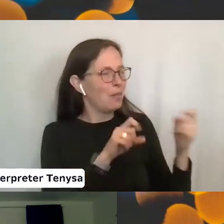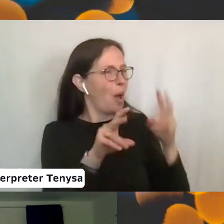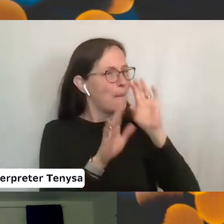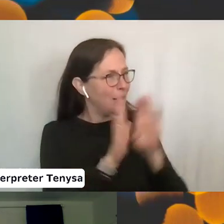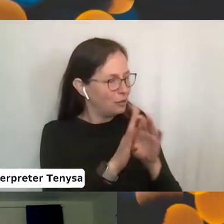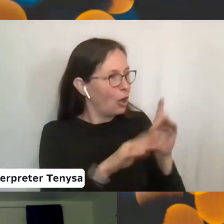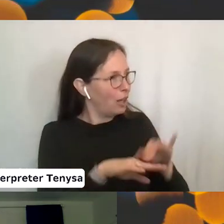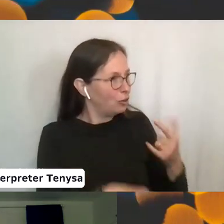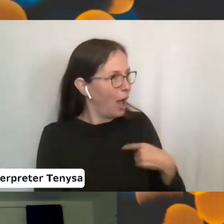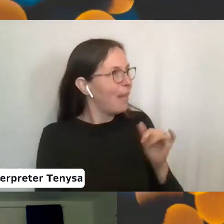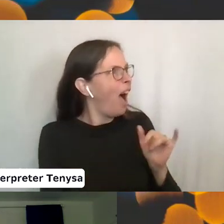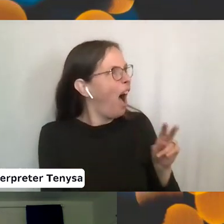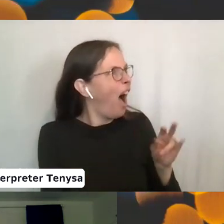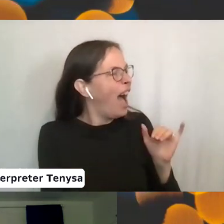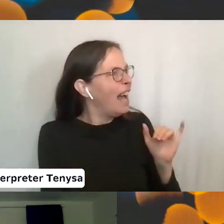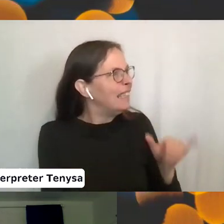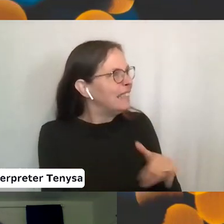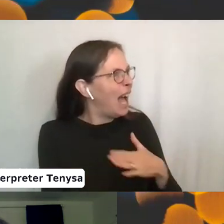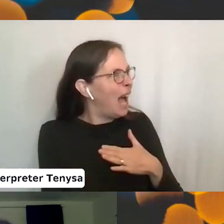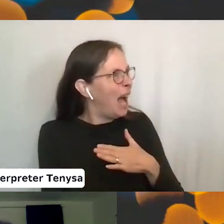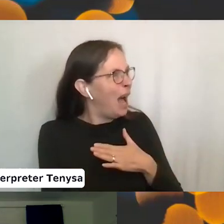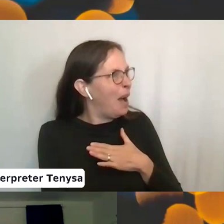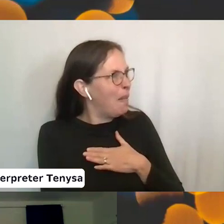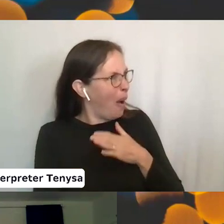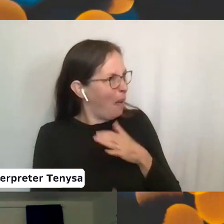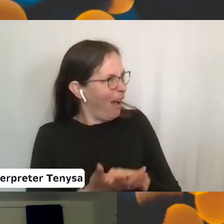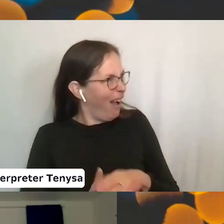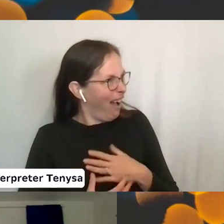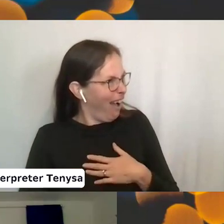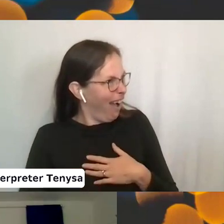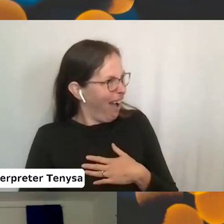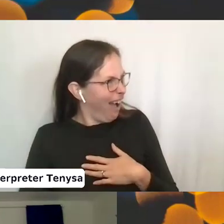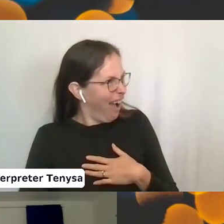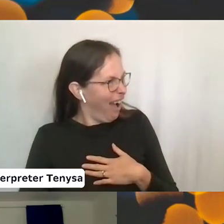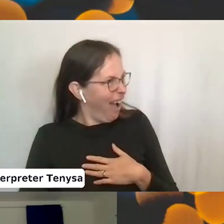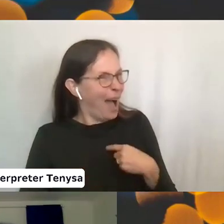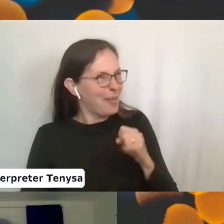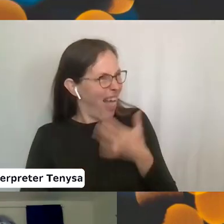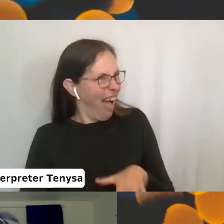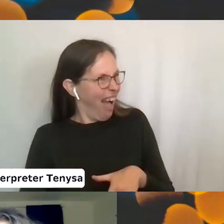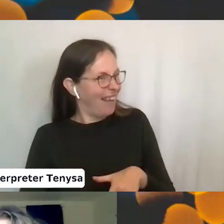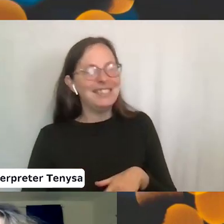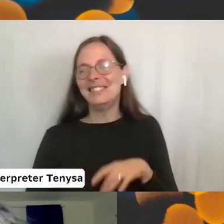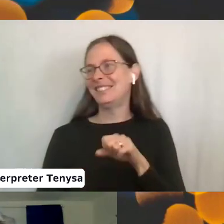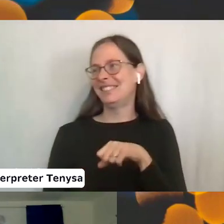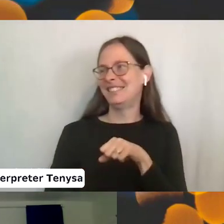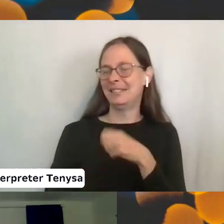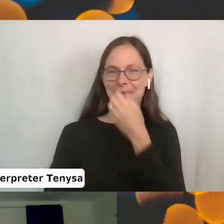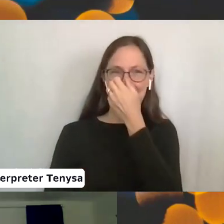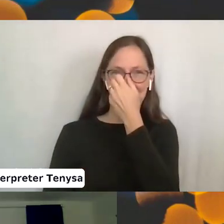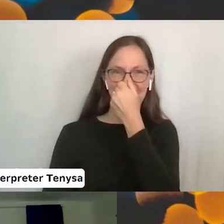on Instagram, I'm like, is that my wife? Yes. How lucky am I? Yes, I decided I